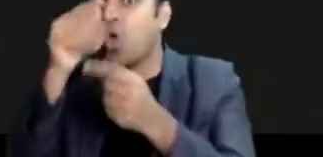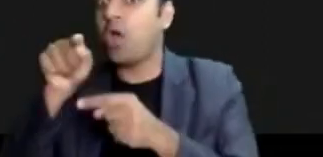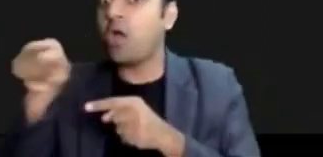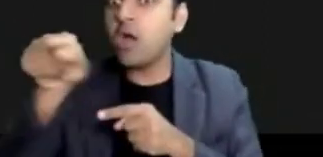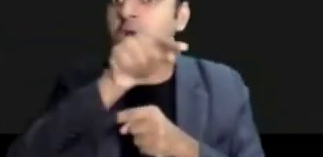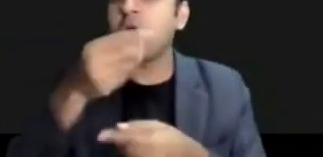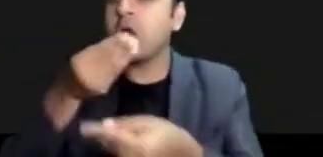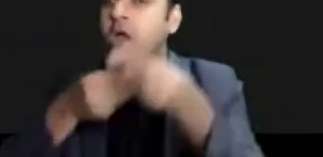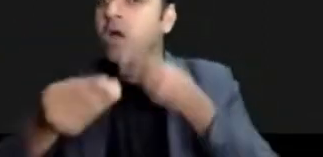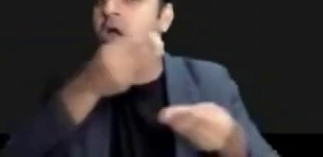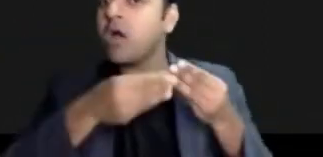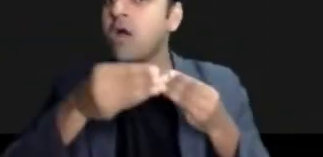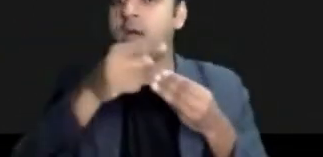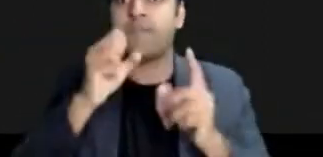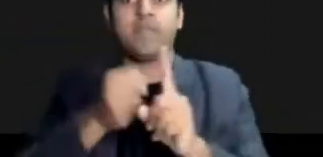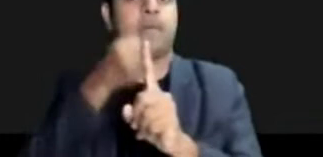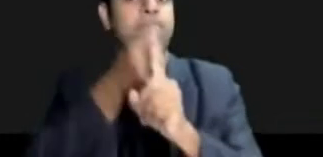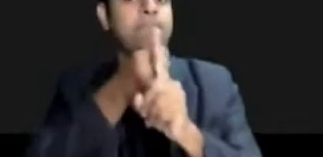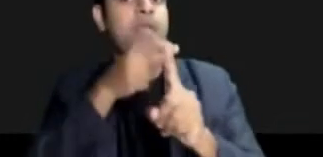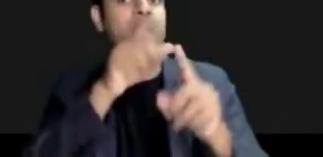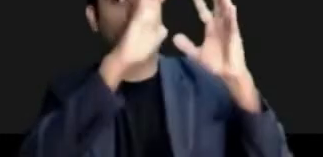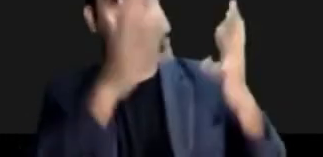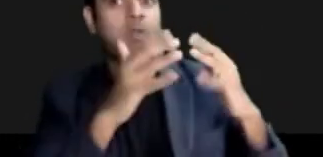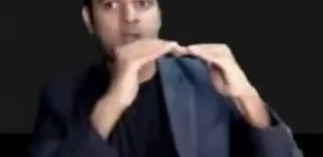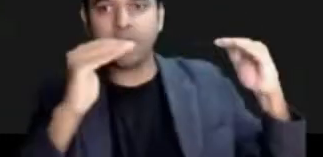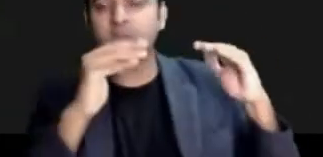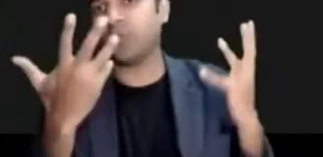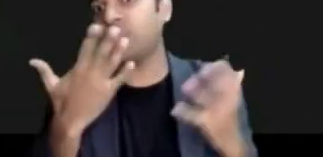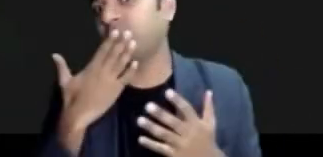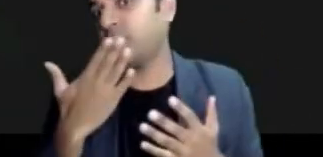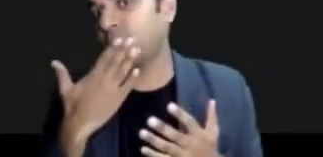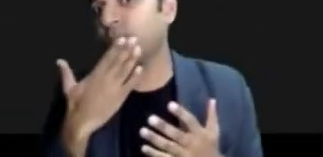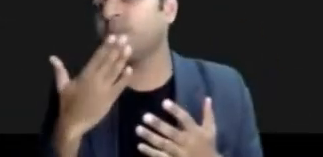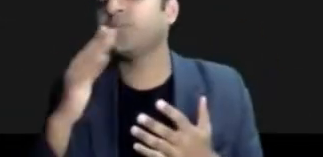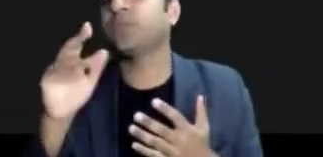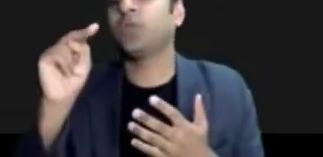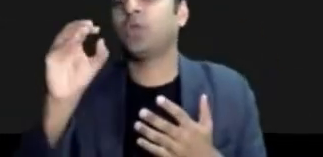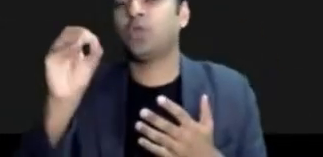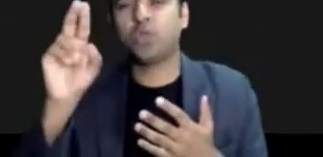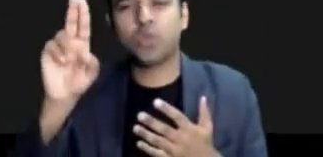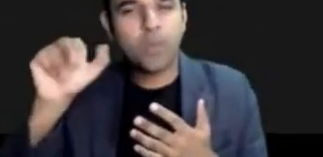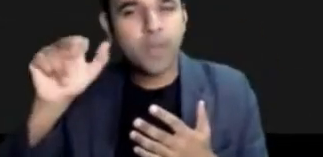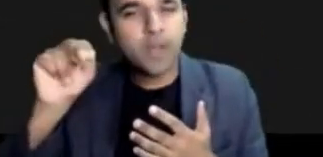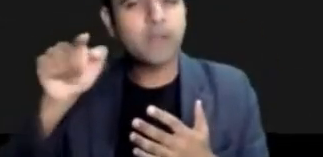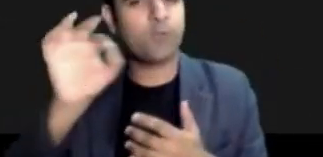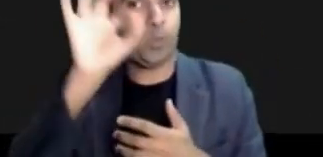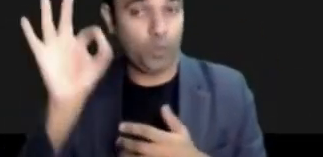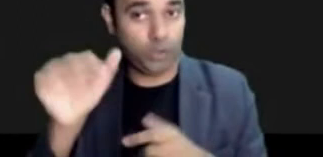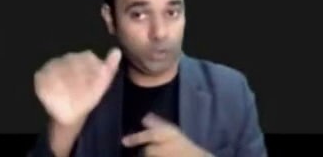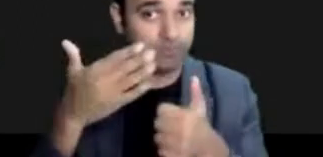I think we are, honestly, we are missing a strong network of